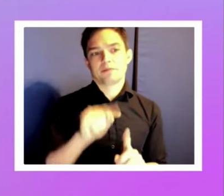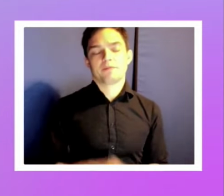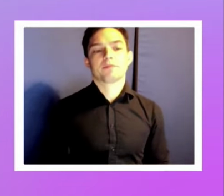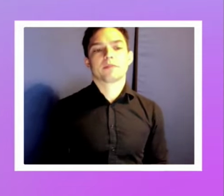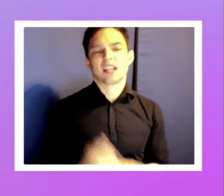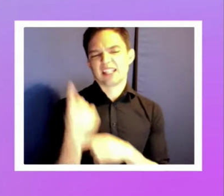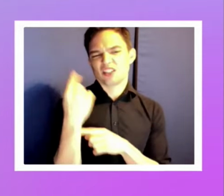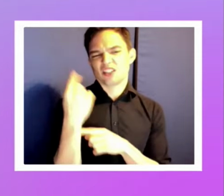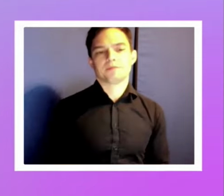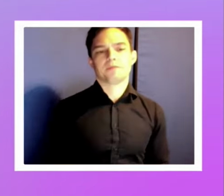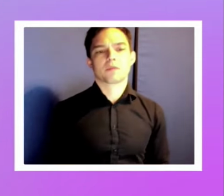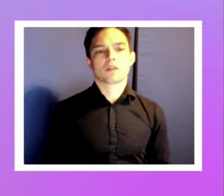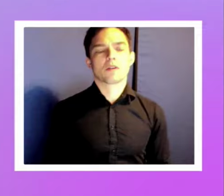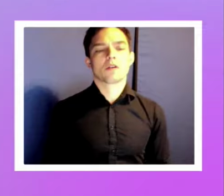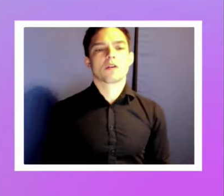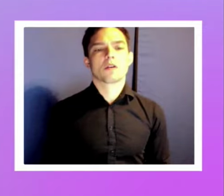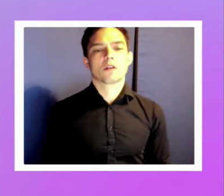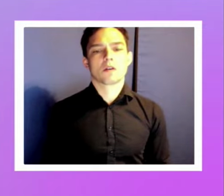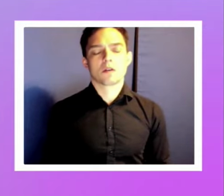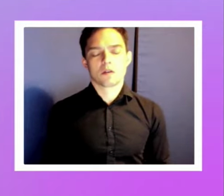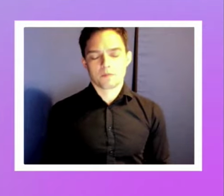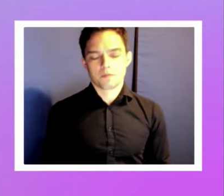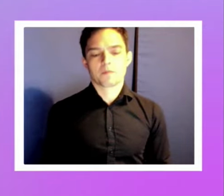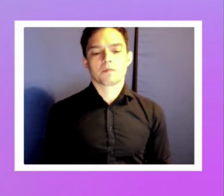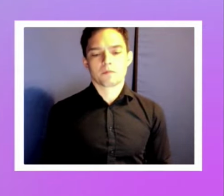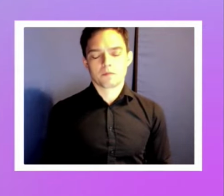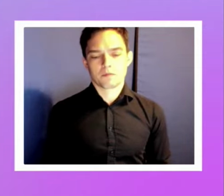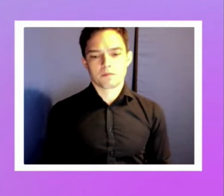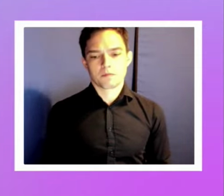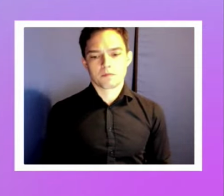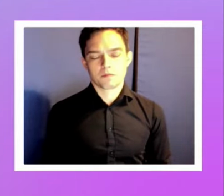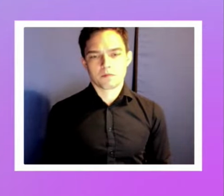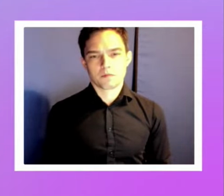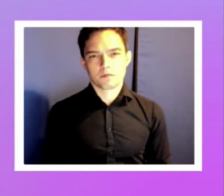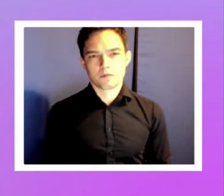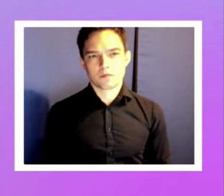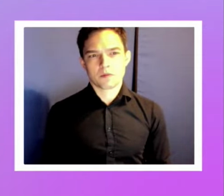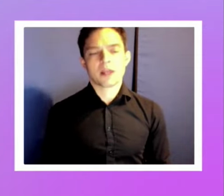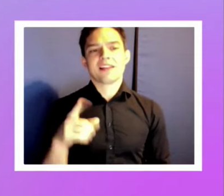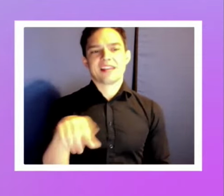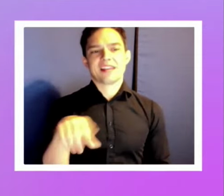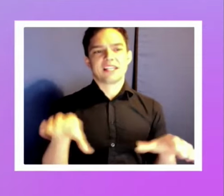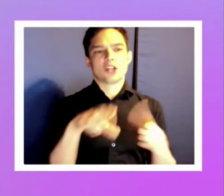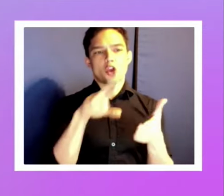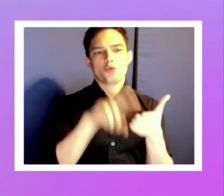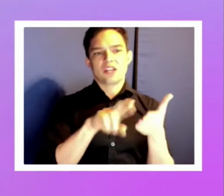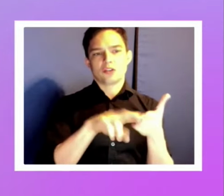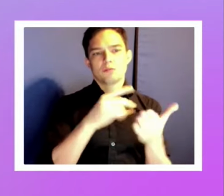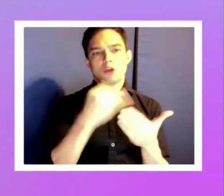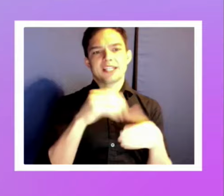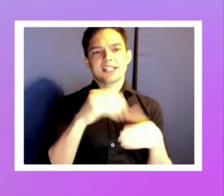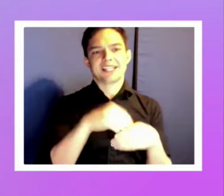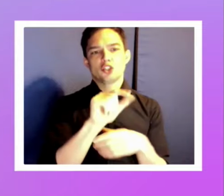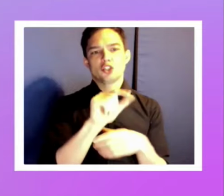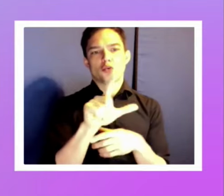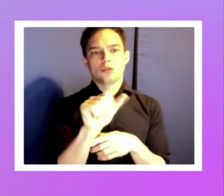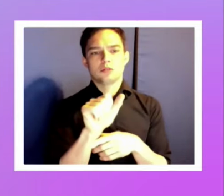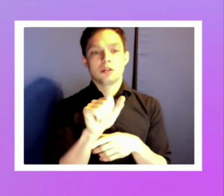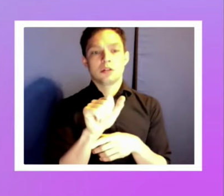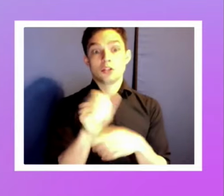last year did a research project into tools, and to determine the quality of